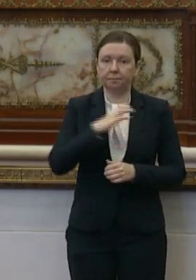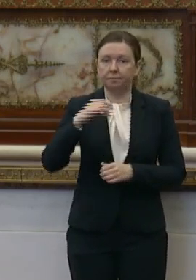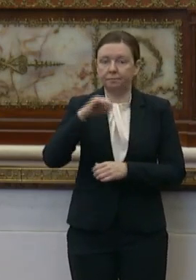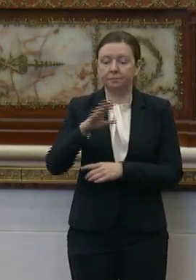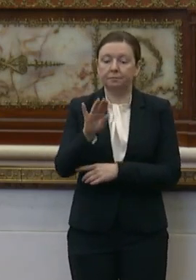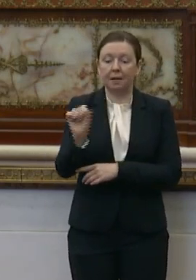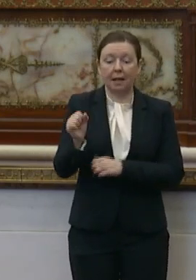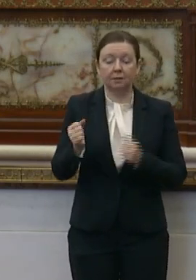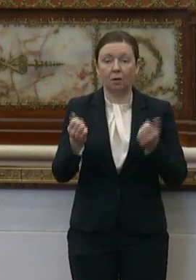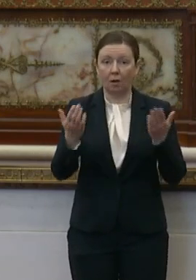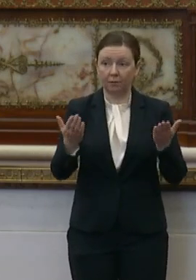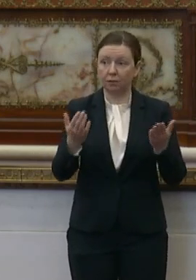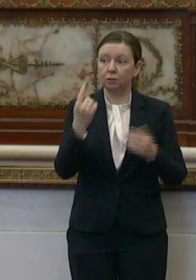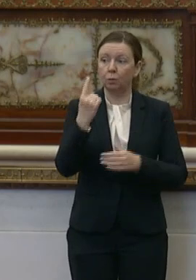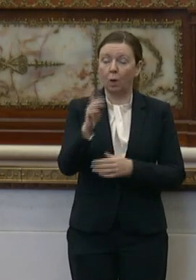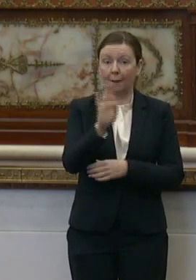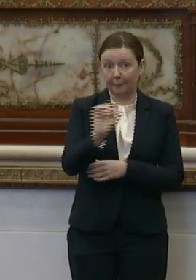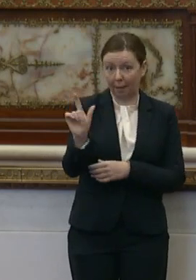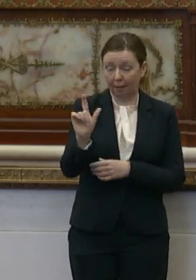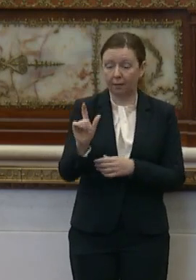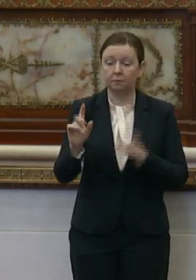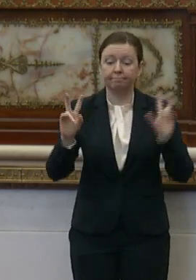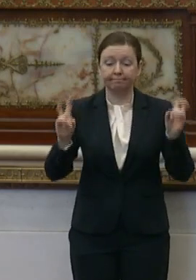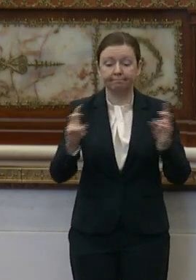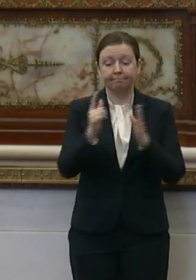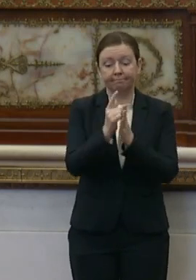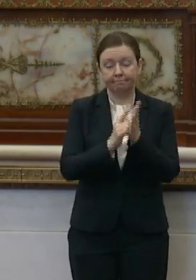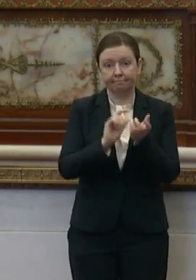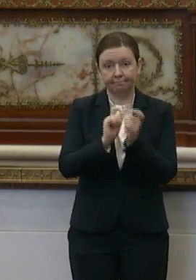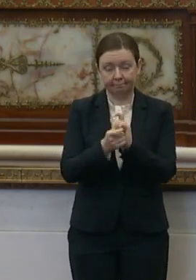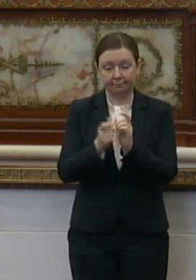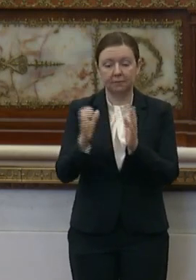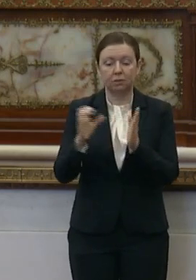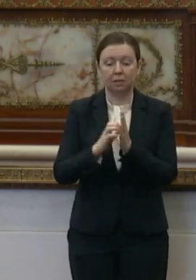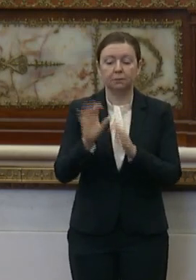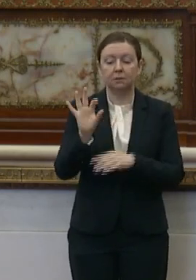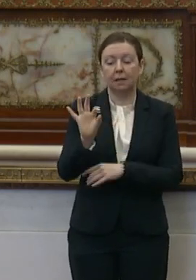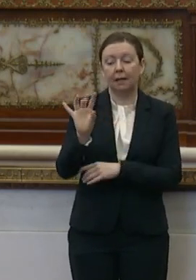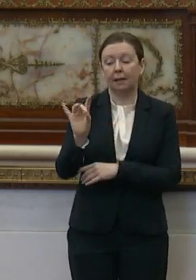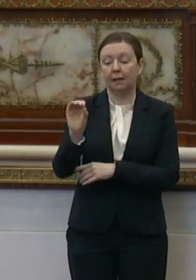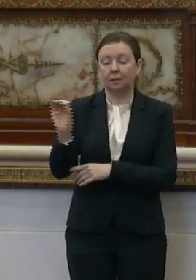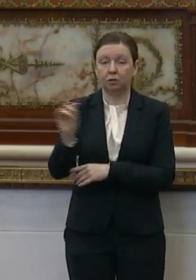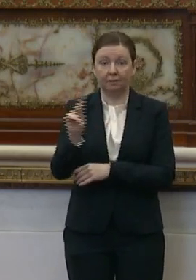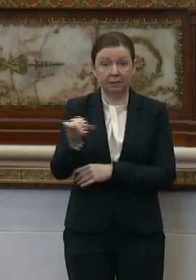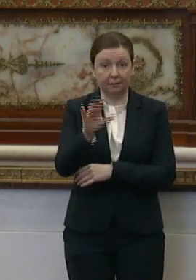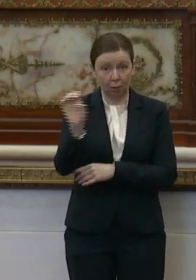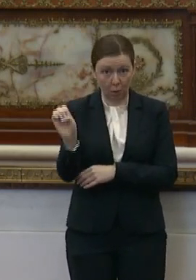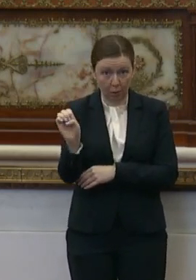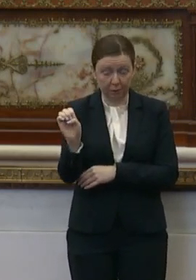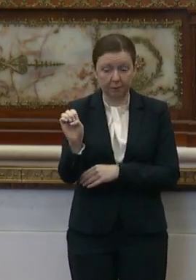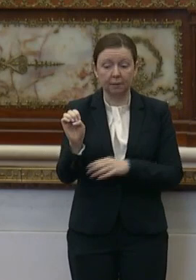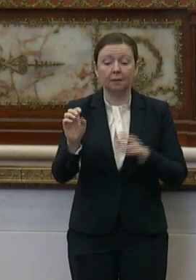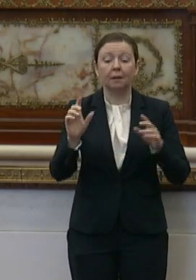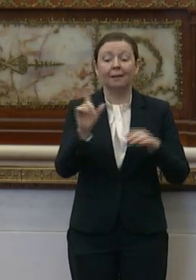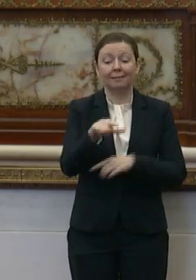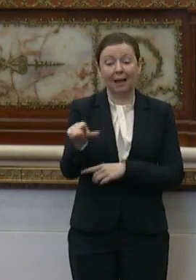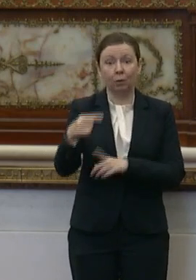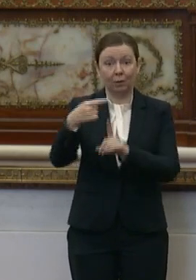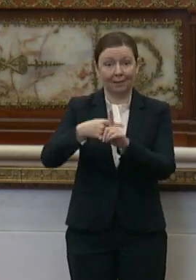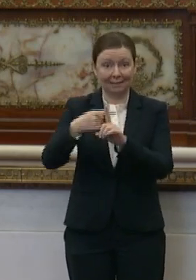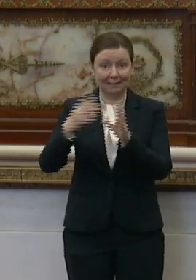Councilwoman Bass offers one bill entitled an ordinance amending chapter 9800 of the Philadelphia Code entitled Landlord and